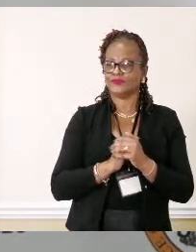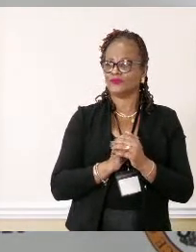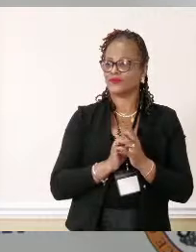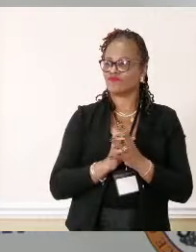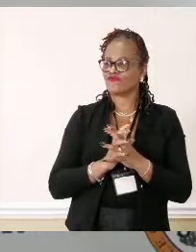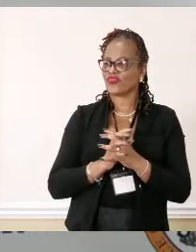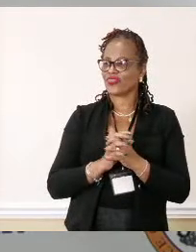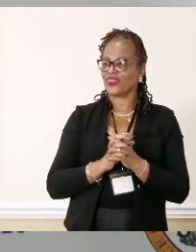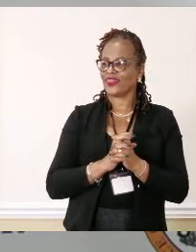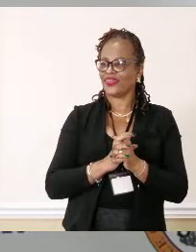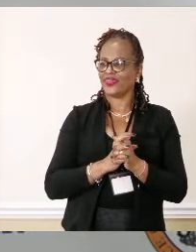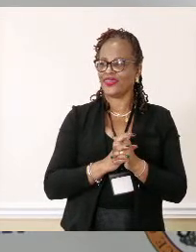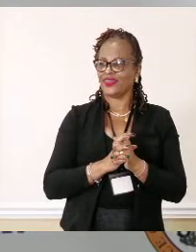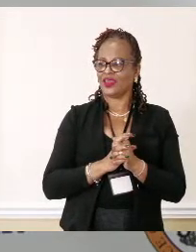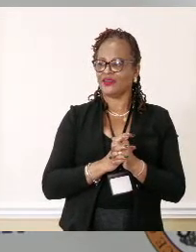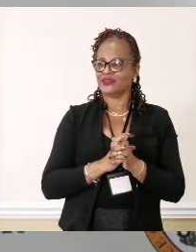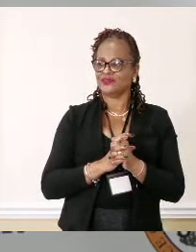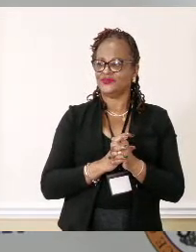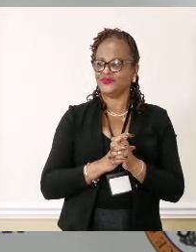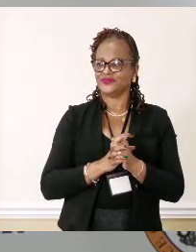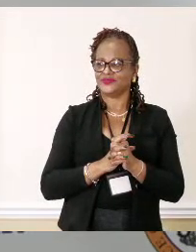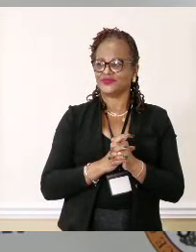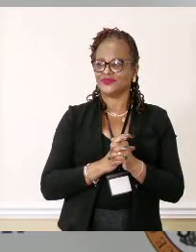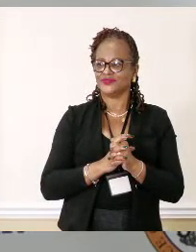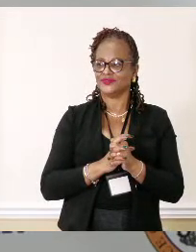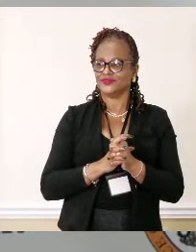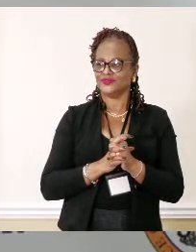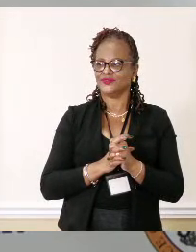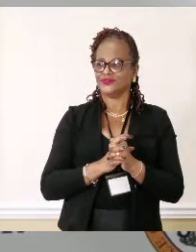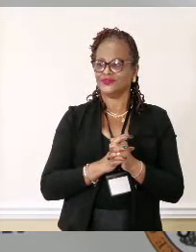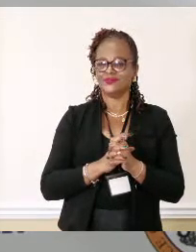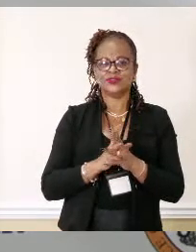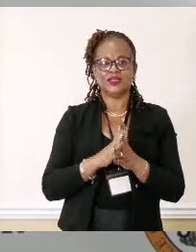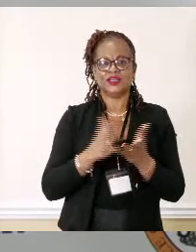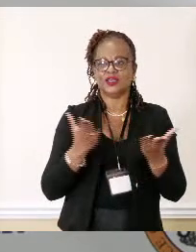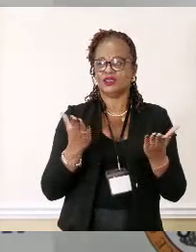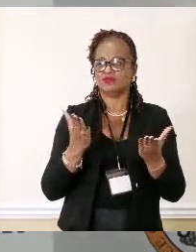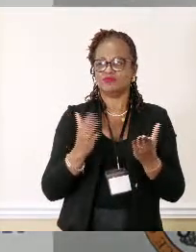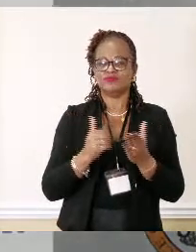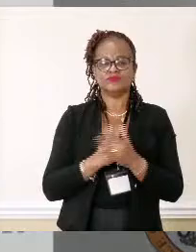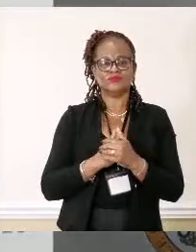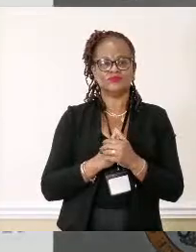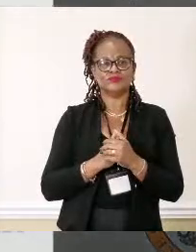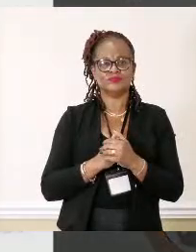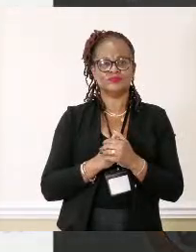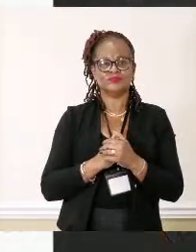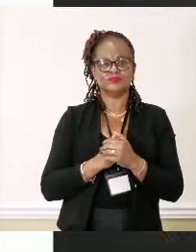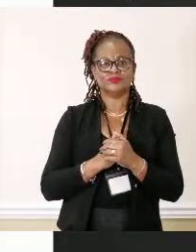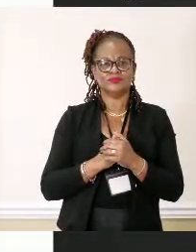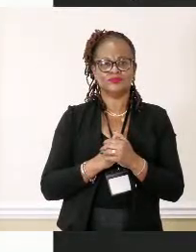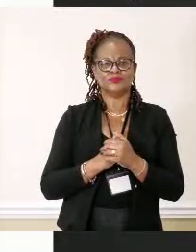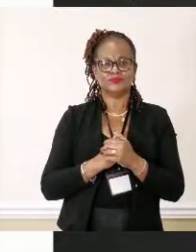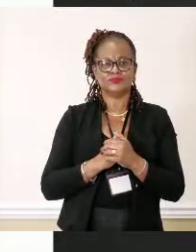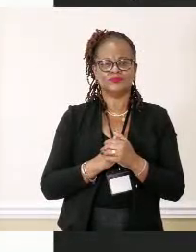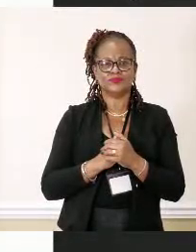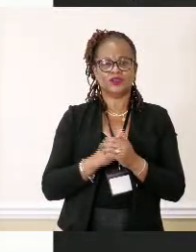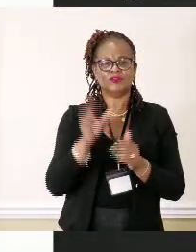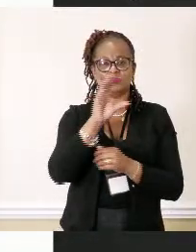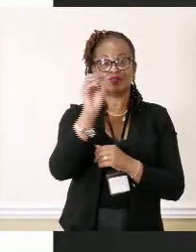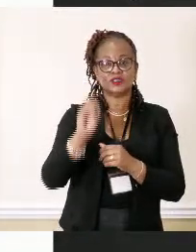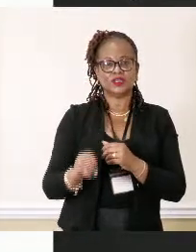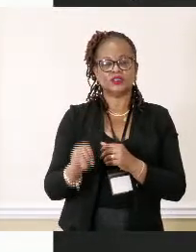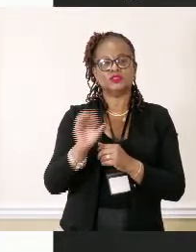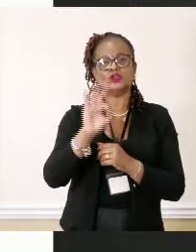But probably anyone on the call can, where these was surveillance of the percentage of